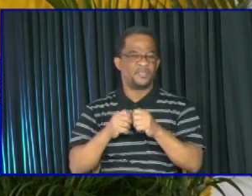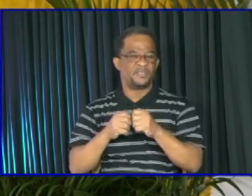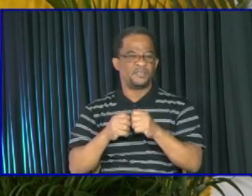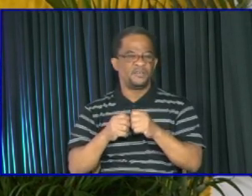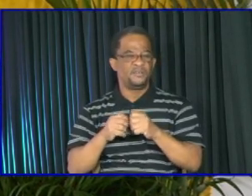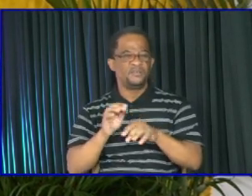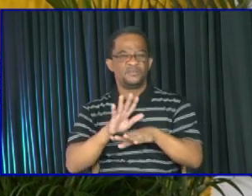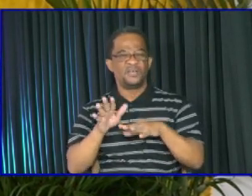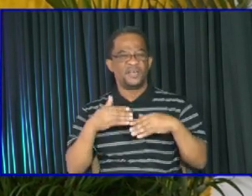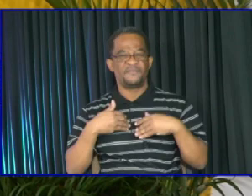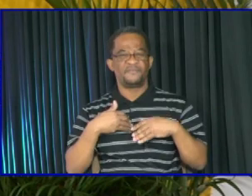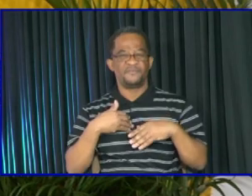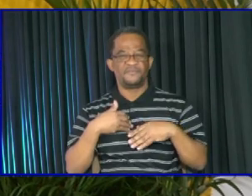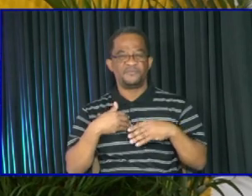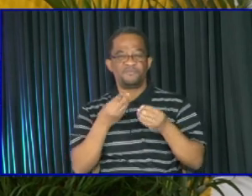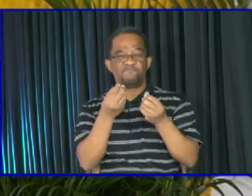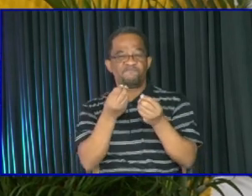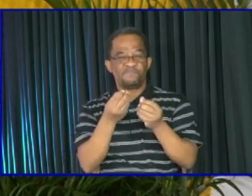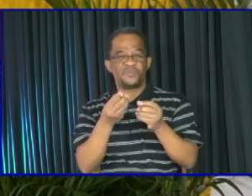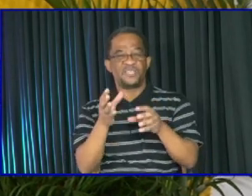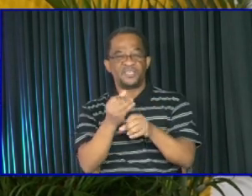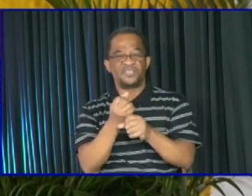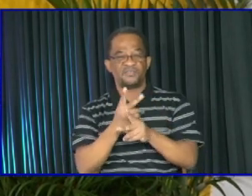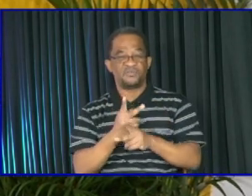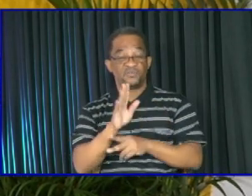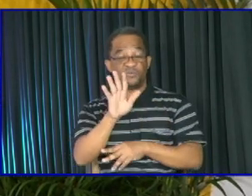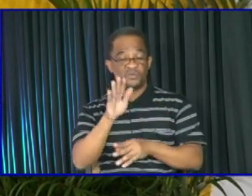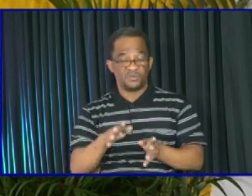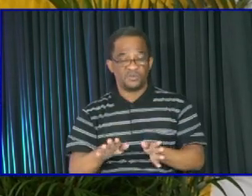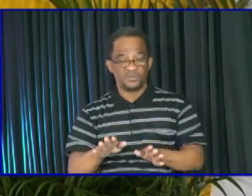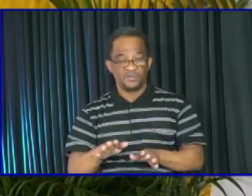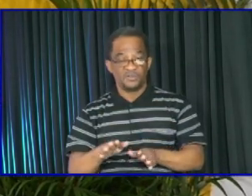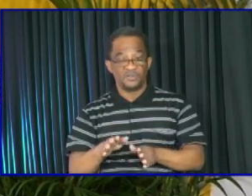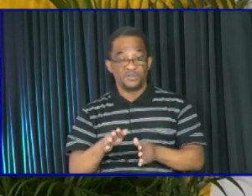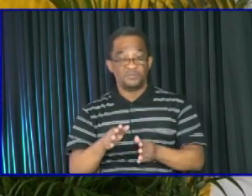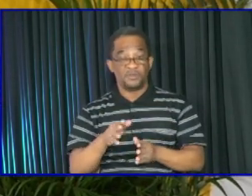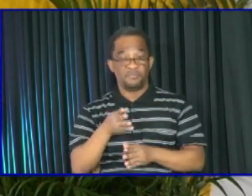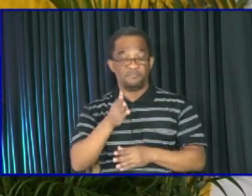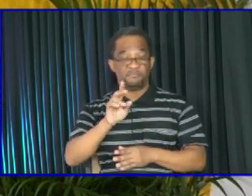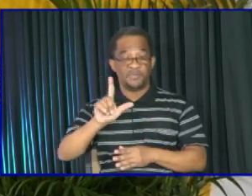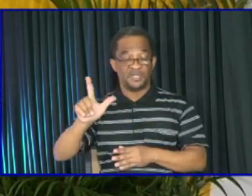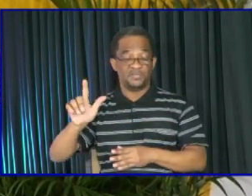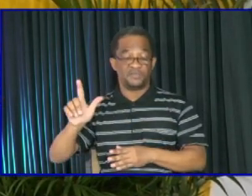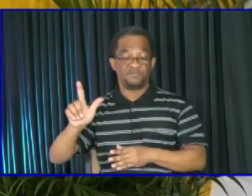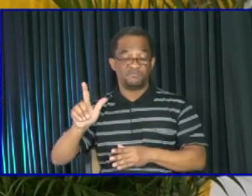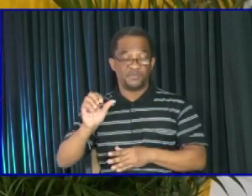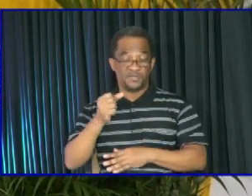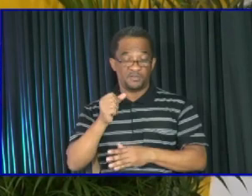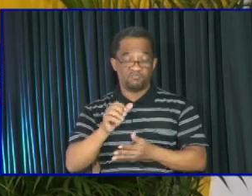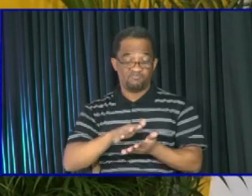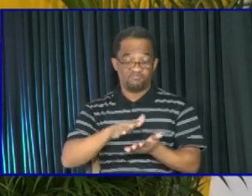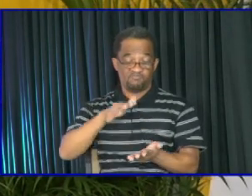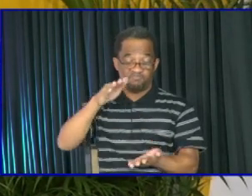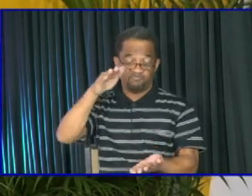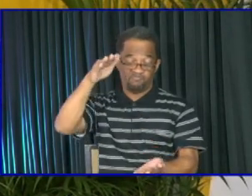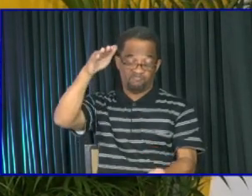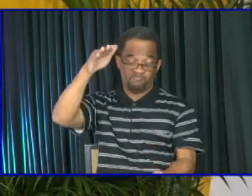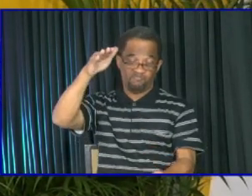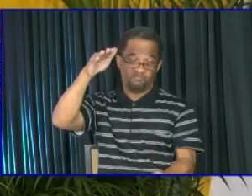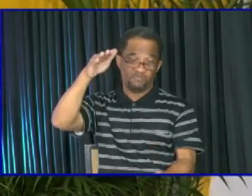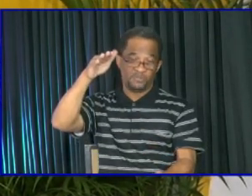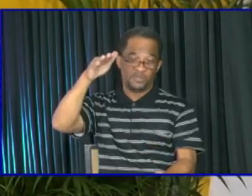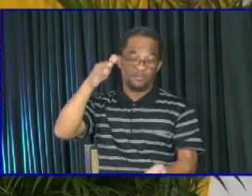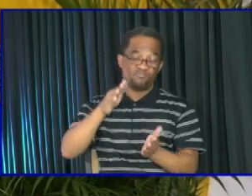children. The bills are mounting up. It's challenging. We're praying for you that God will give you the